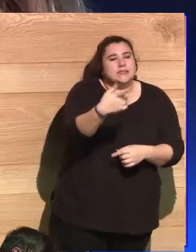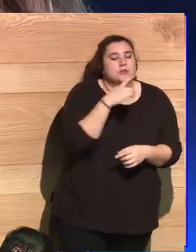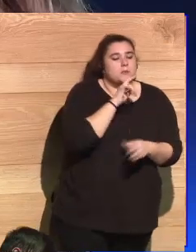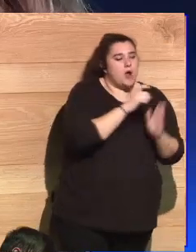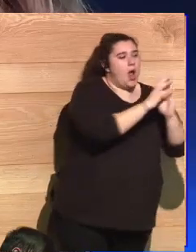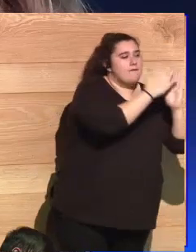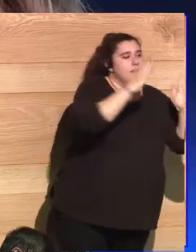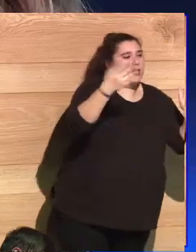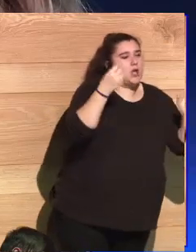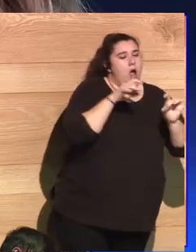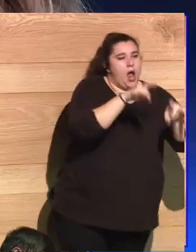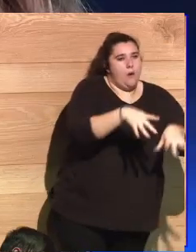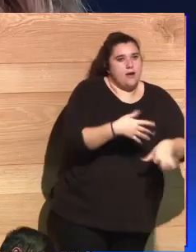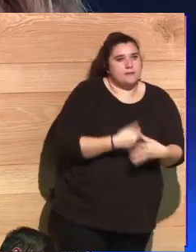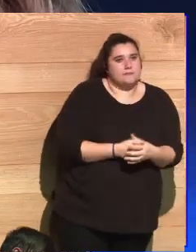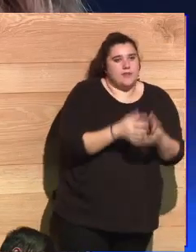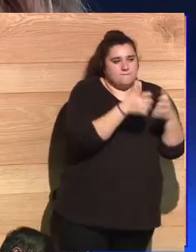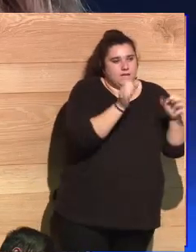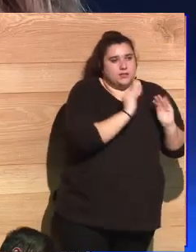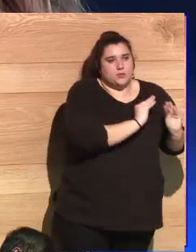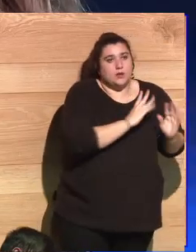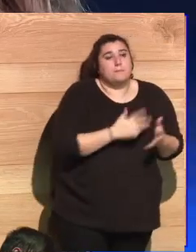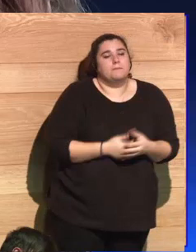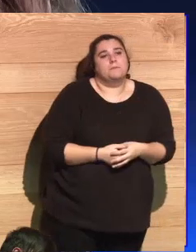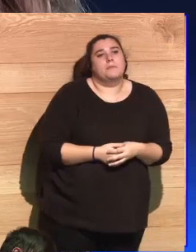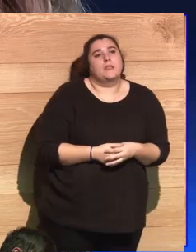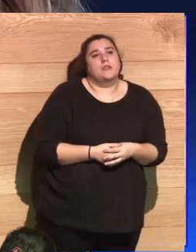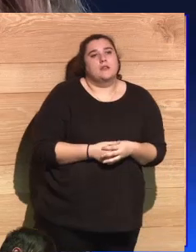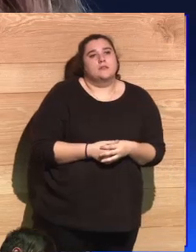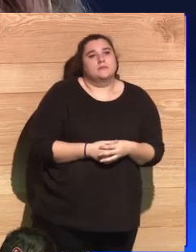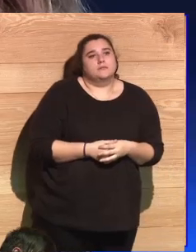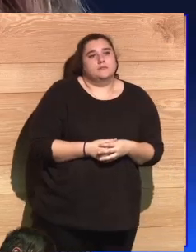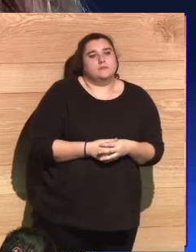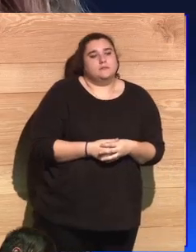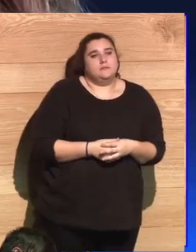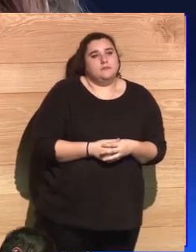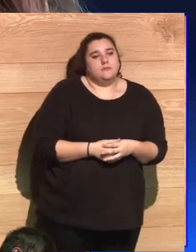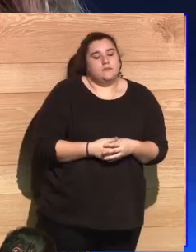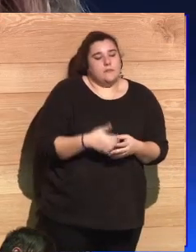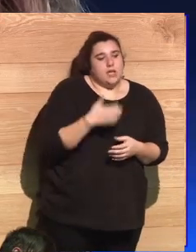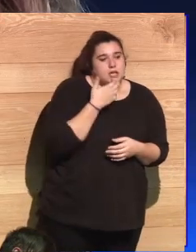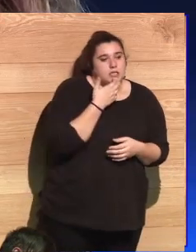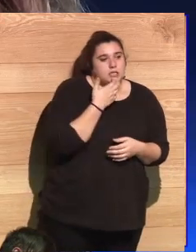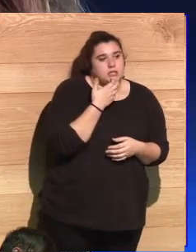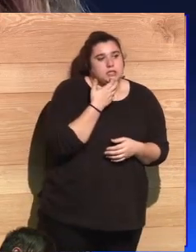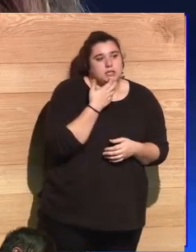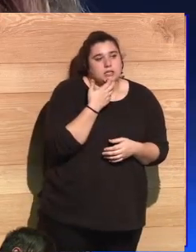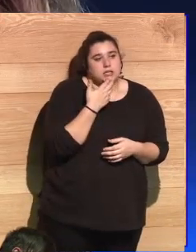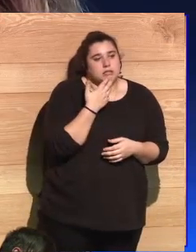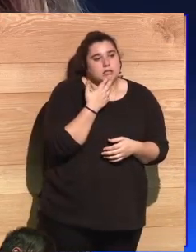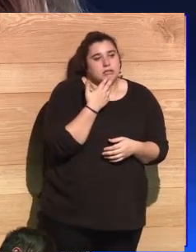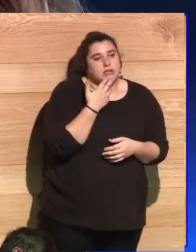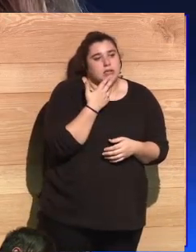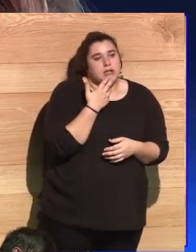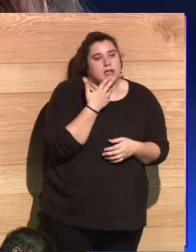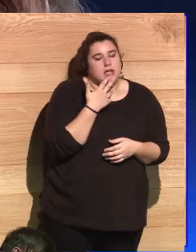I mean, if there is a God, I hope he has a very liberal policy on handing out library cards, because I would